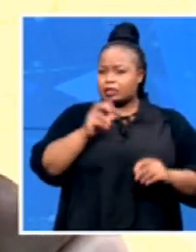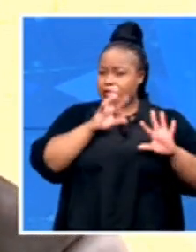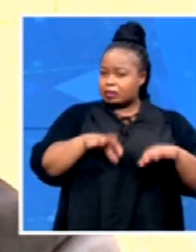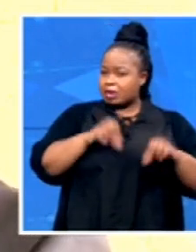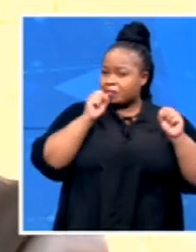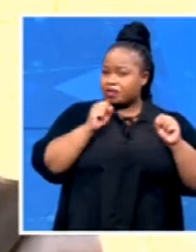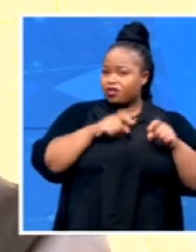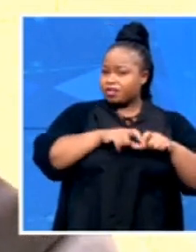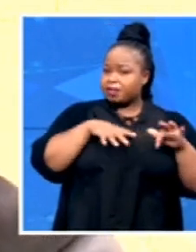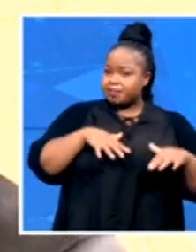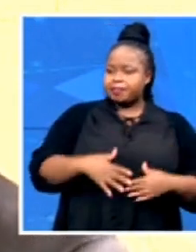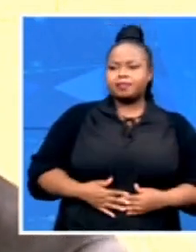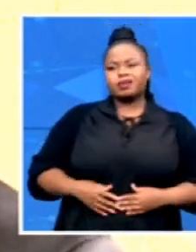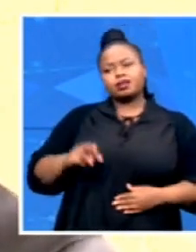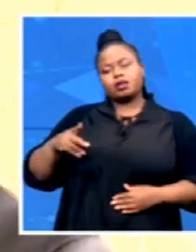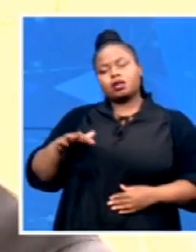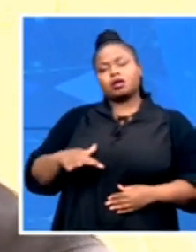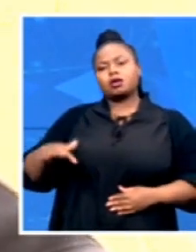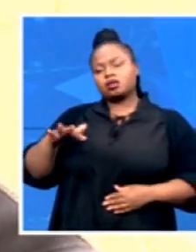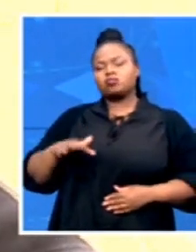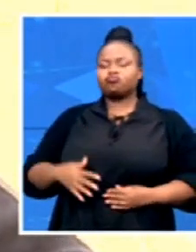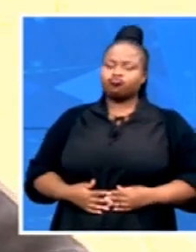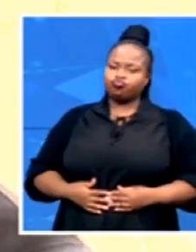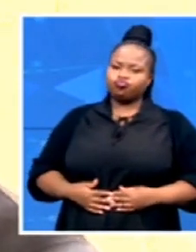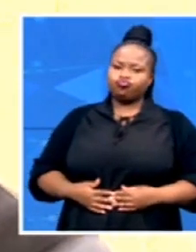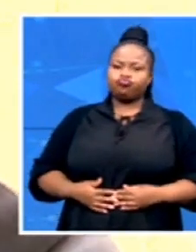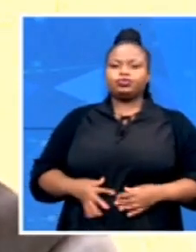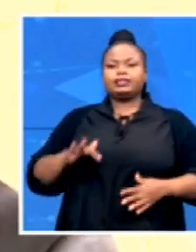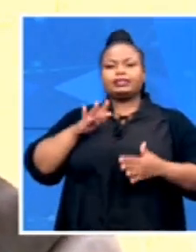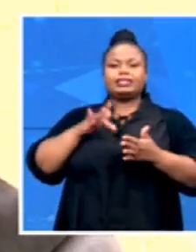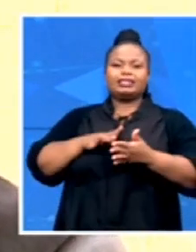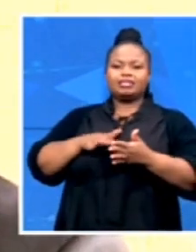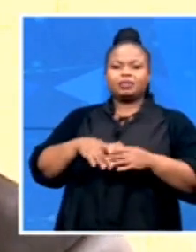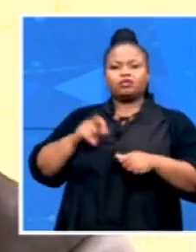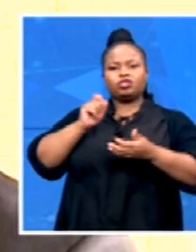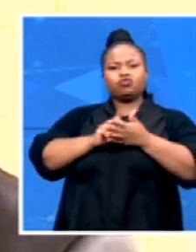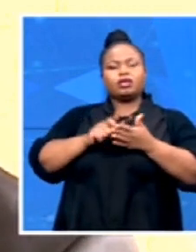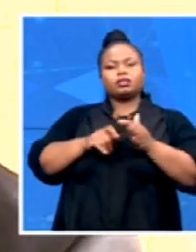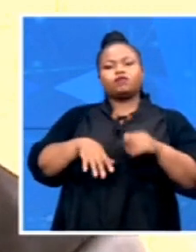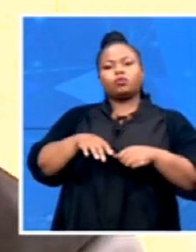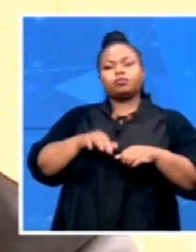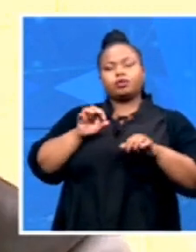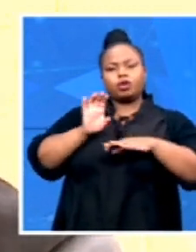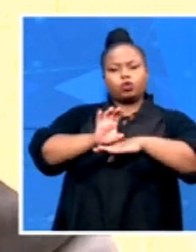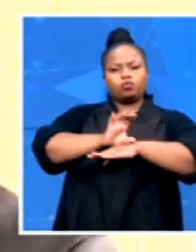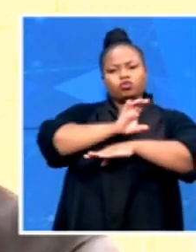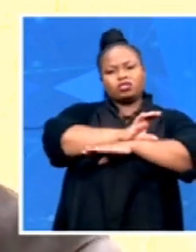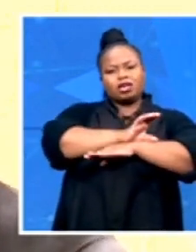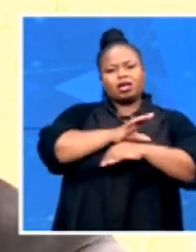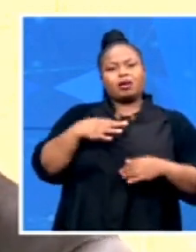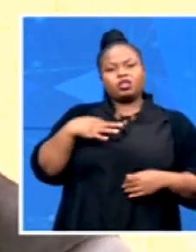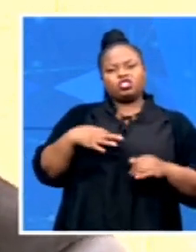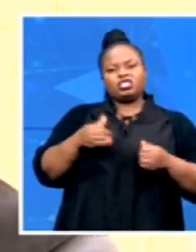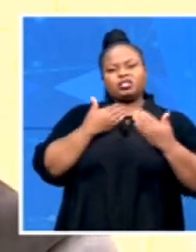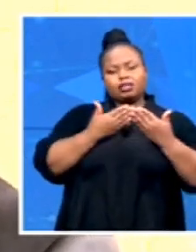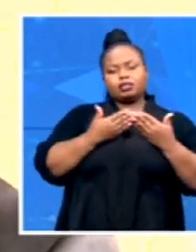where centers where they will be writing, for example, computer application studies and things that are that needs the presence of